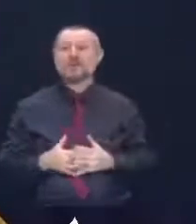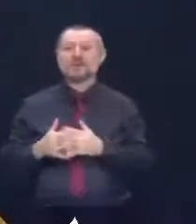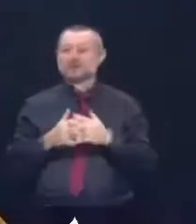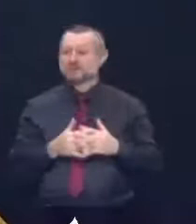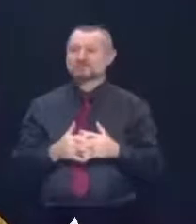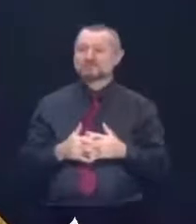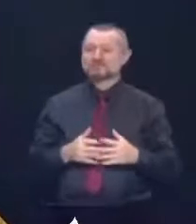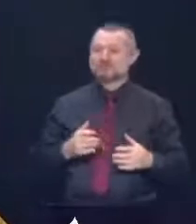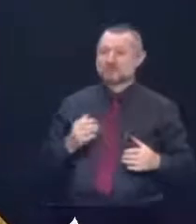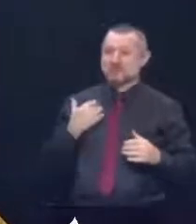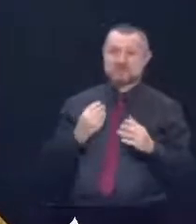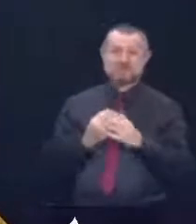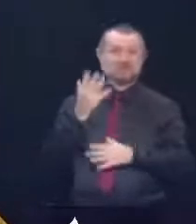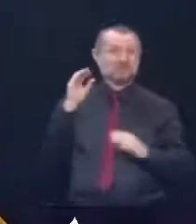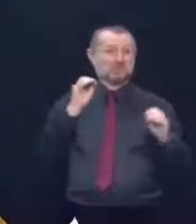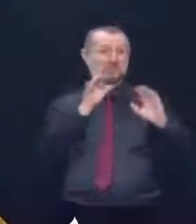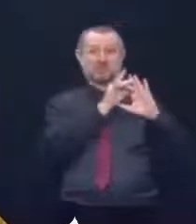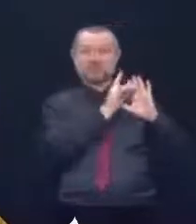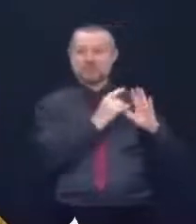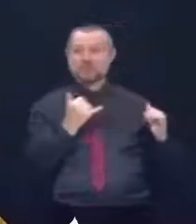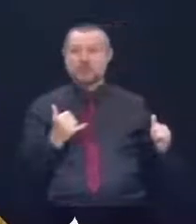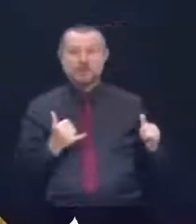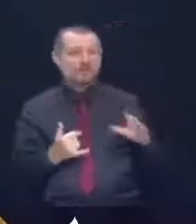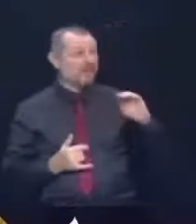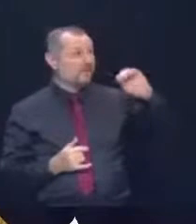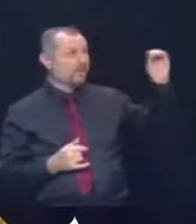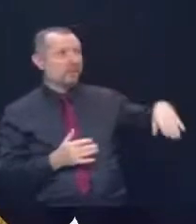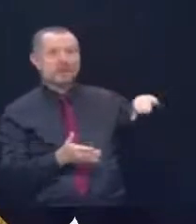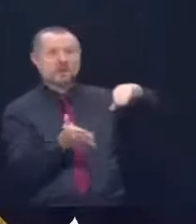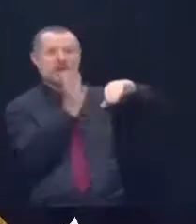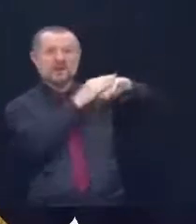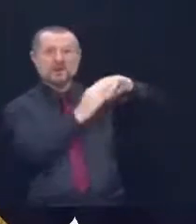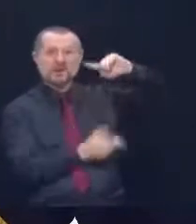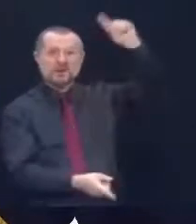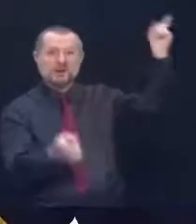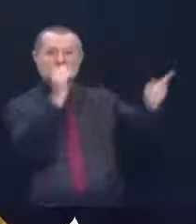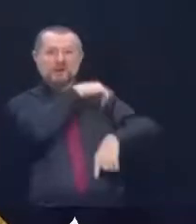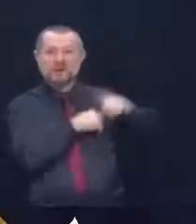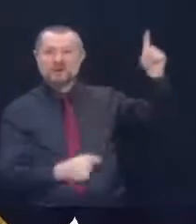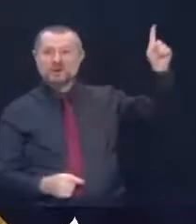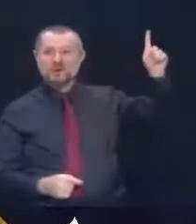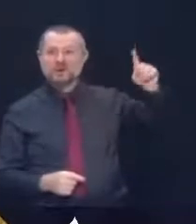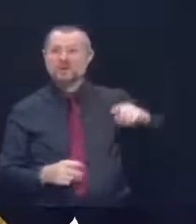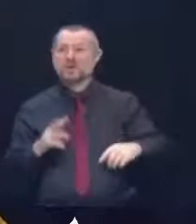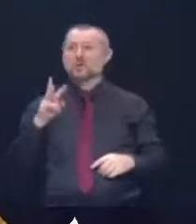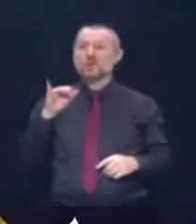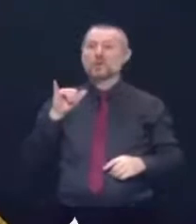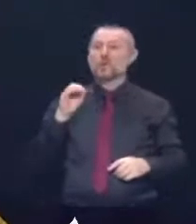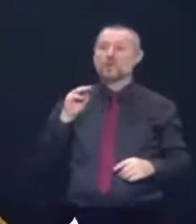spring, they're now at 50% infection rate. Wyoming, North Dakota,